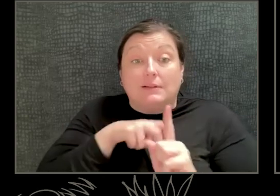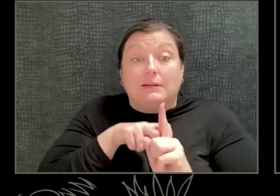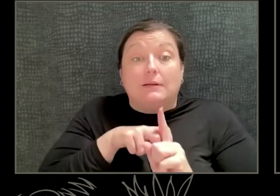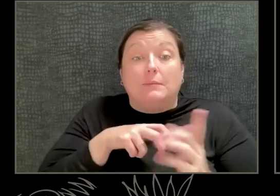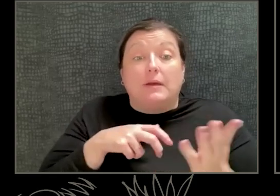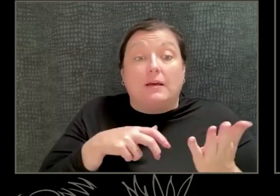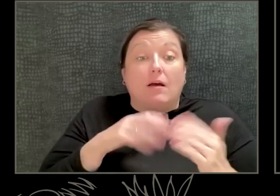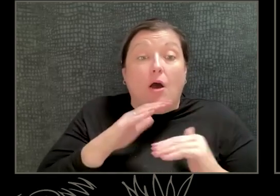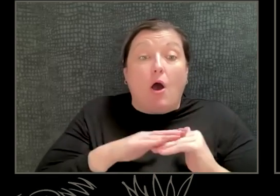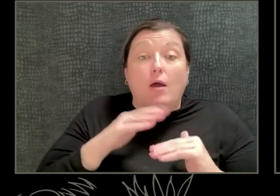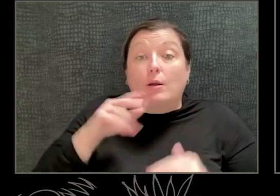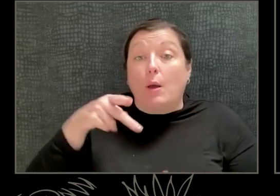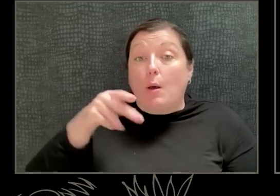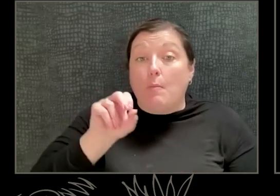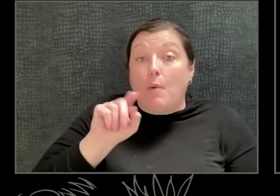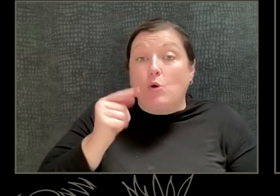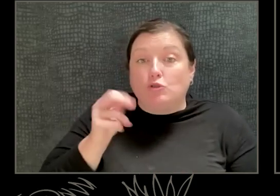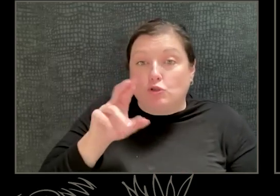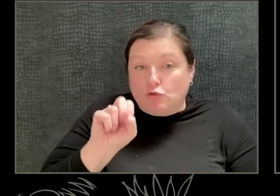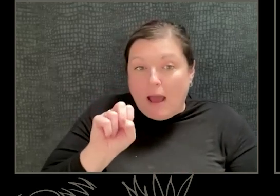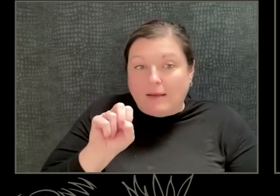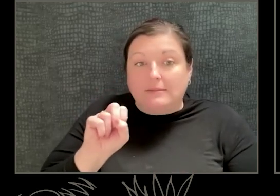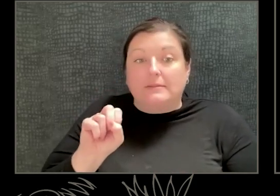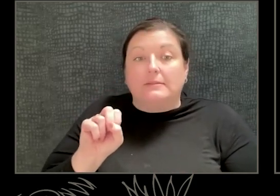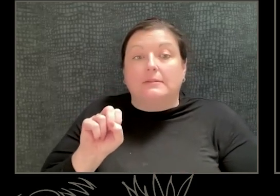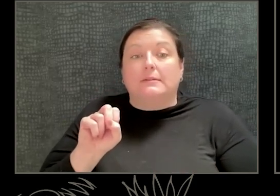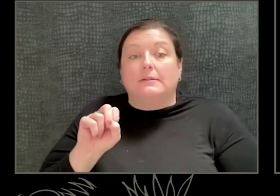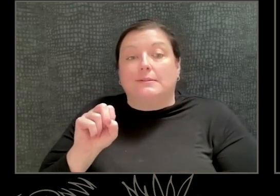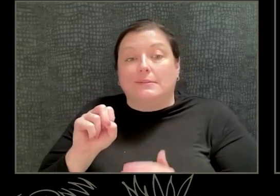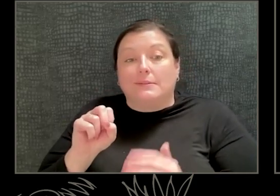in order to do this. And